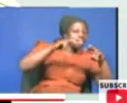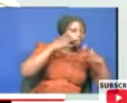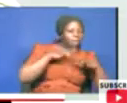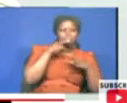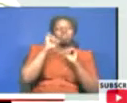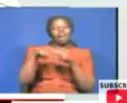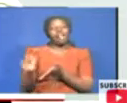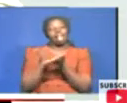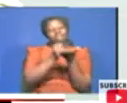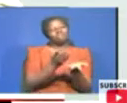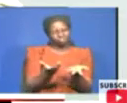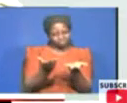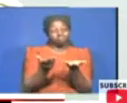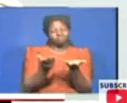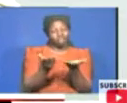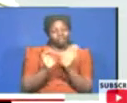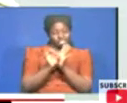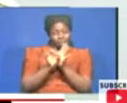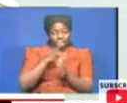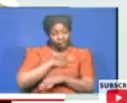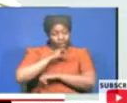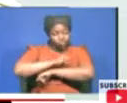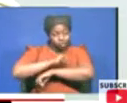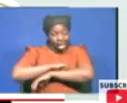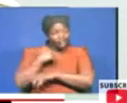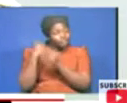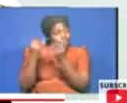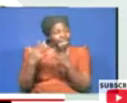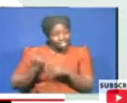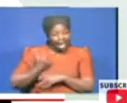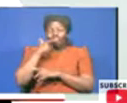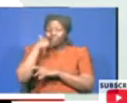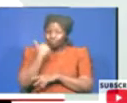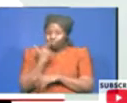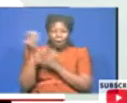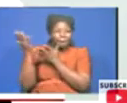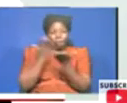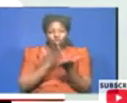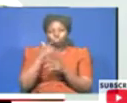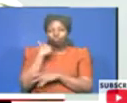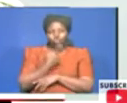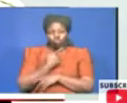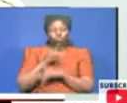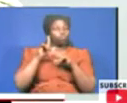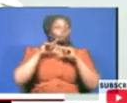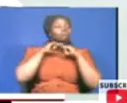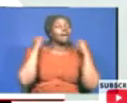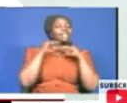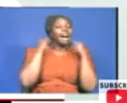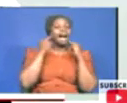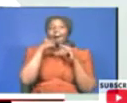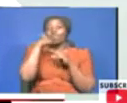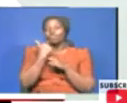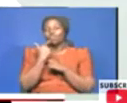them. Yeah. Like in my school, I have many who are brought by a certain priest mm-hmm. who is in the